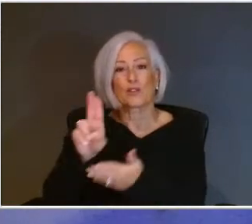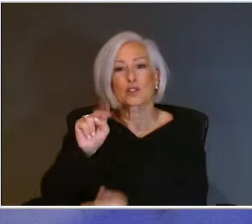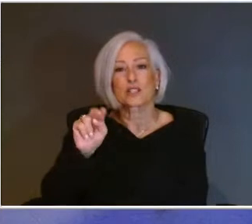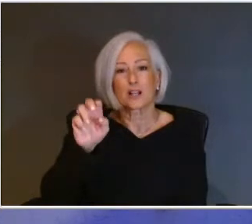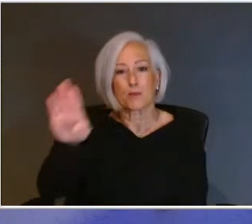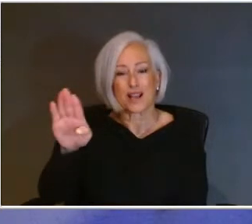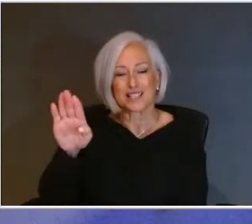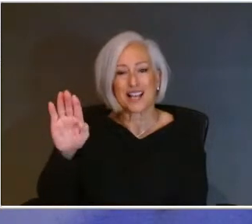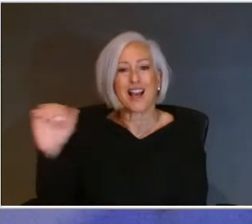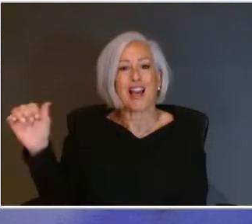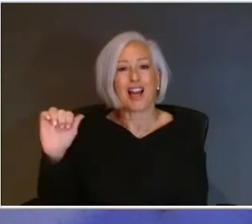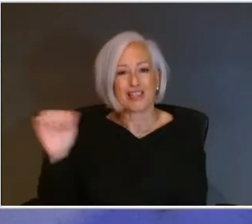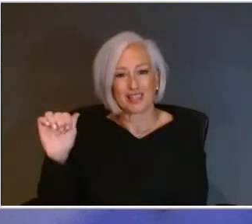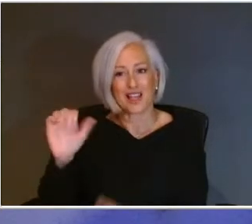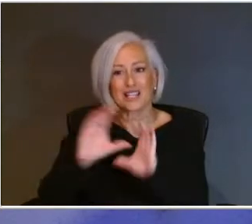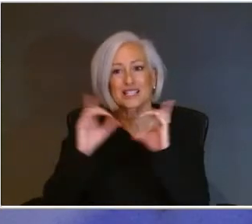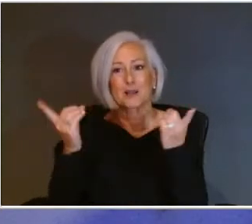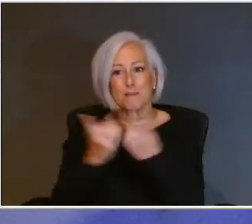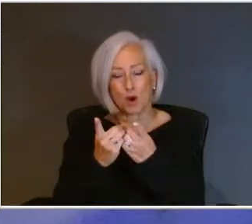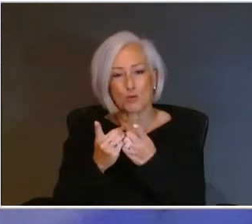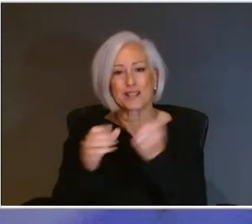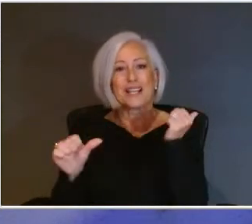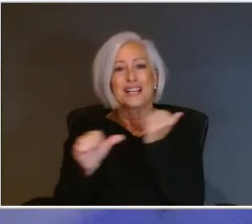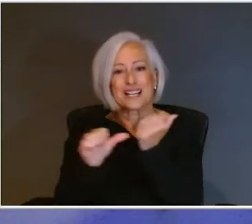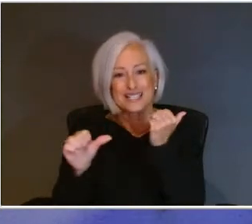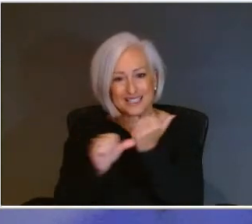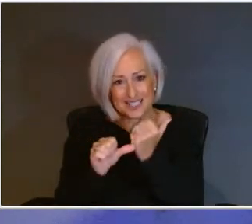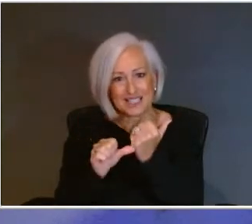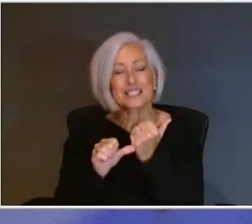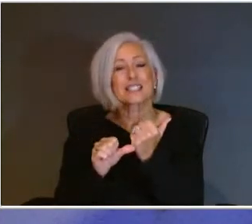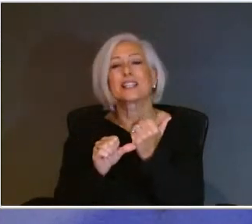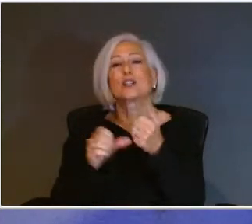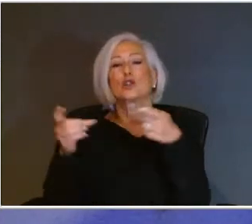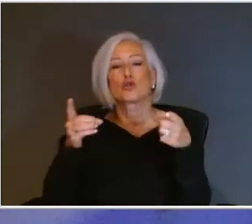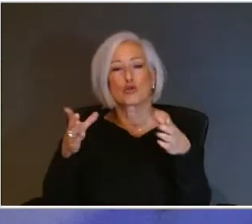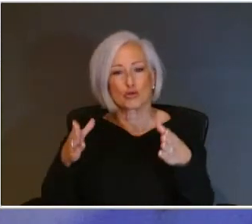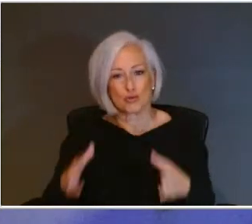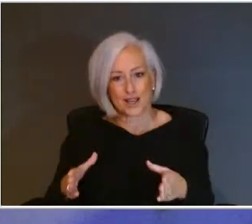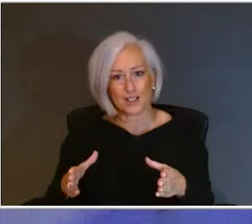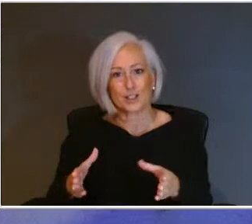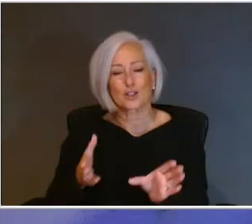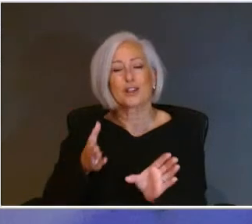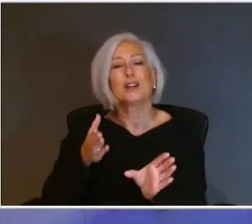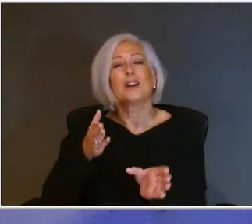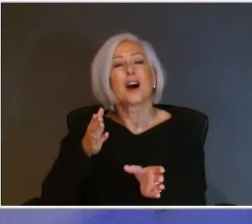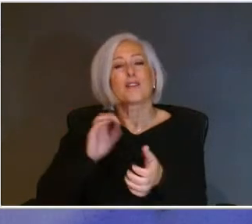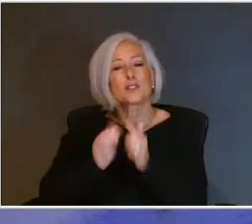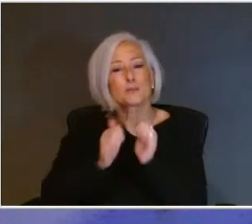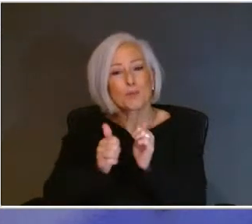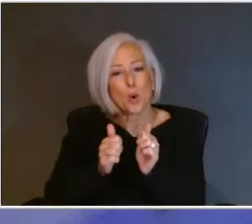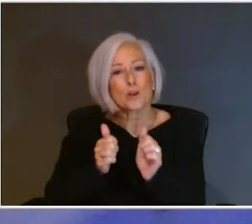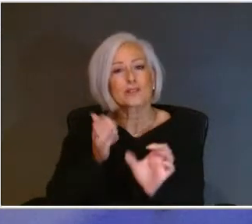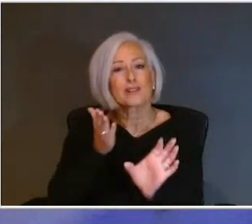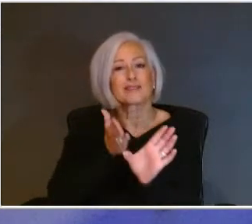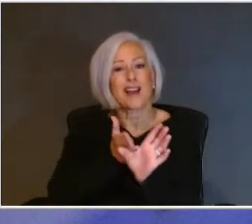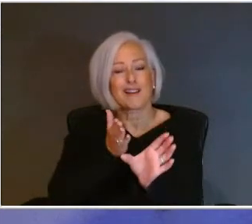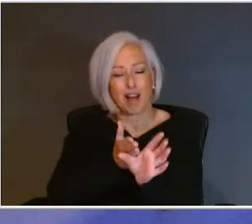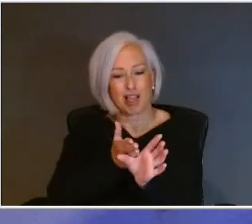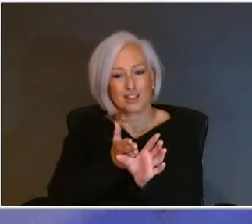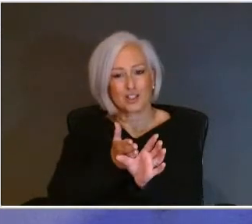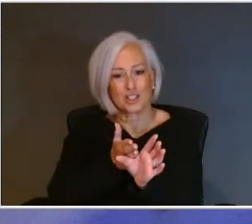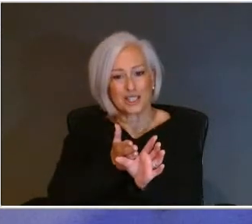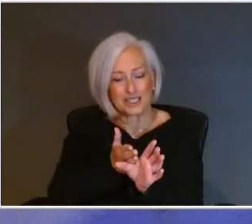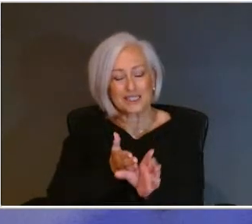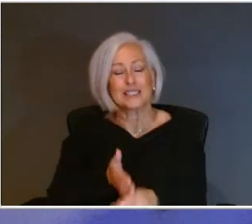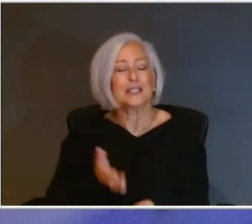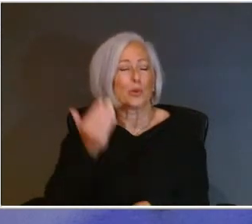their assistant director of sports psychology. So we know there is a need, and thank you both for being here. Dr. Woods, I want to start with you because we want to clarify you work with